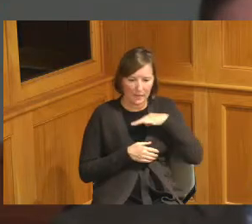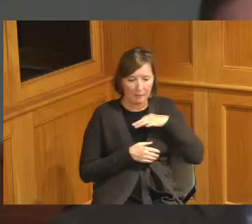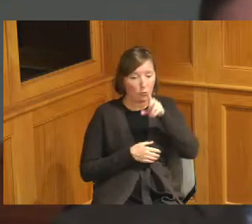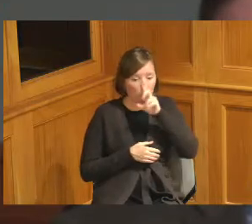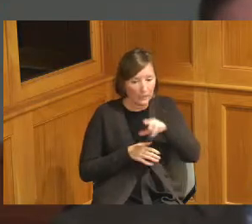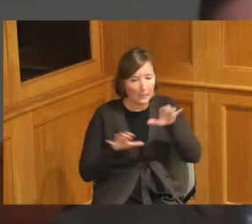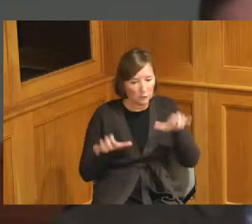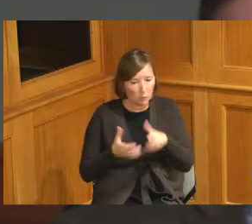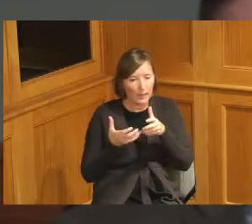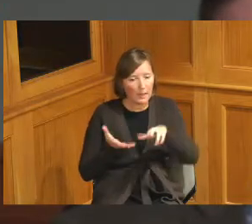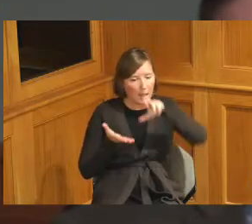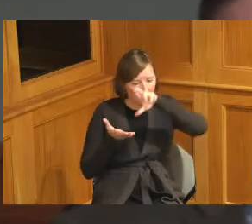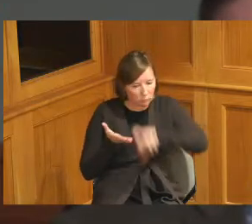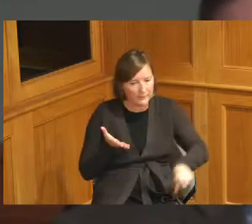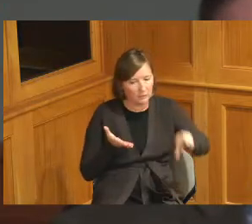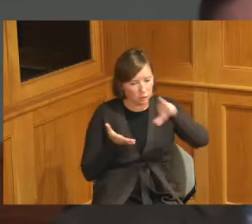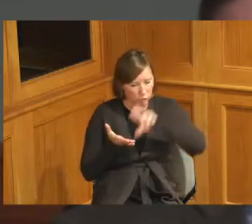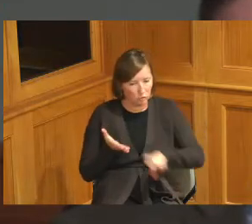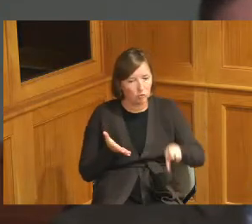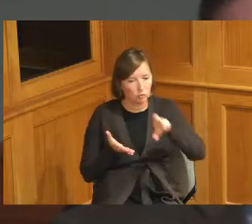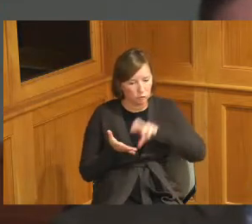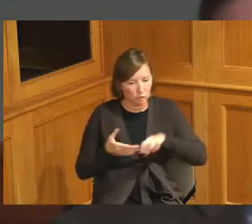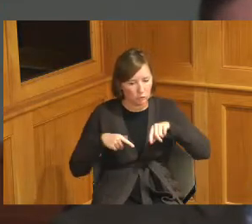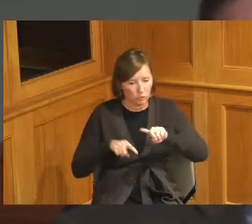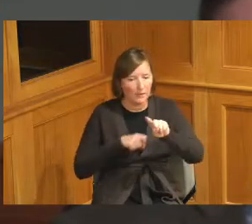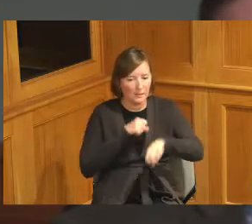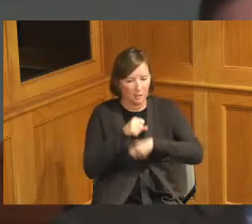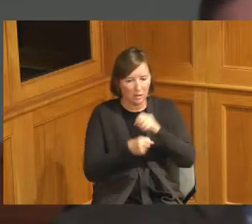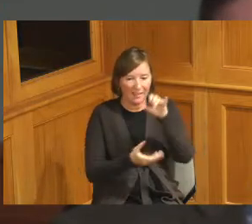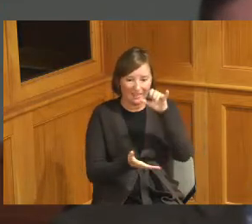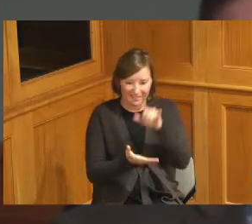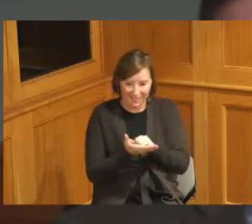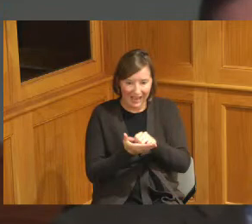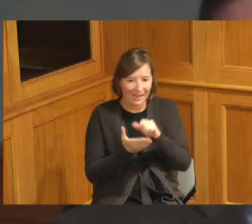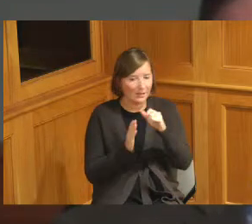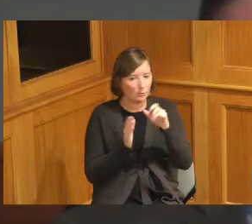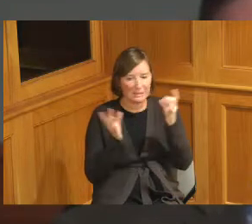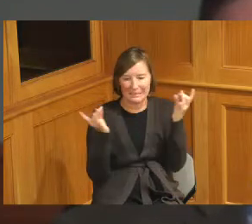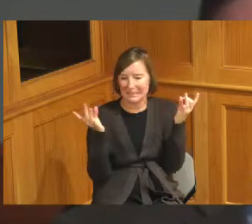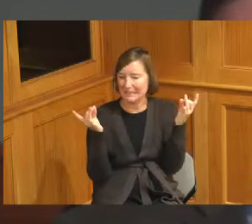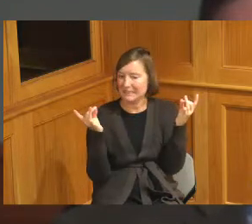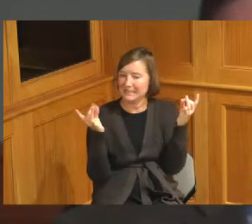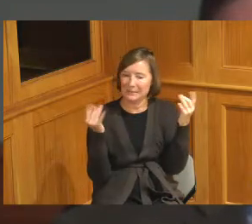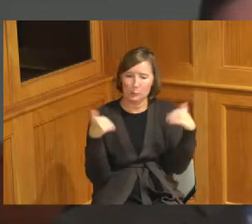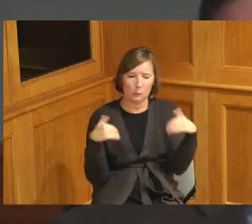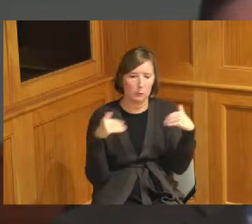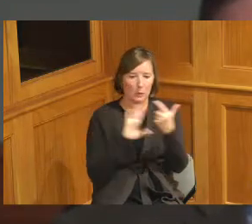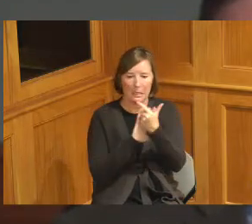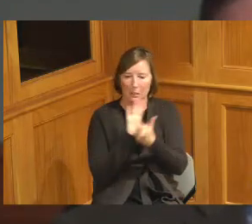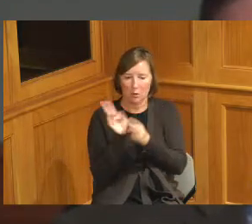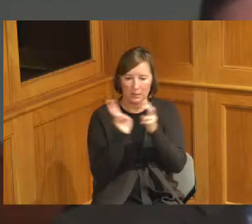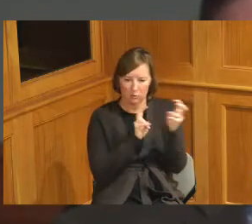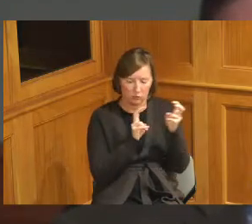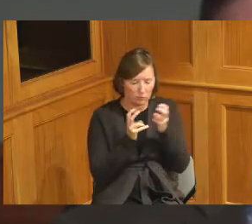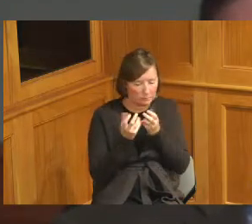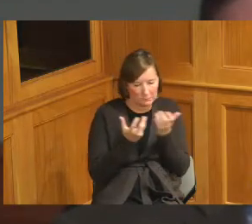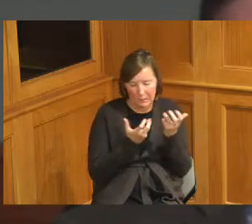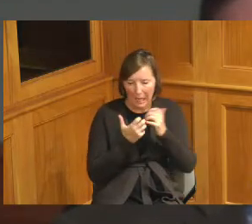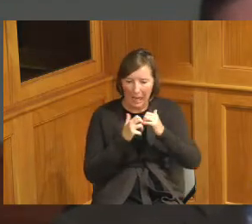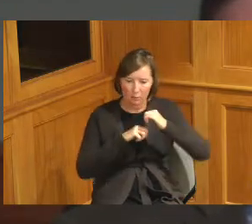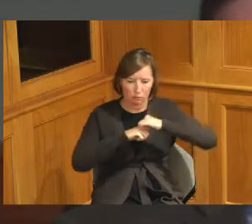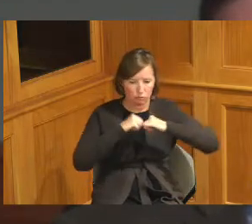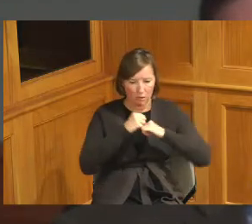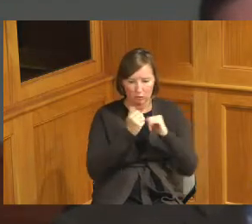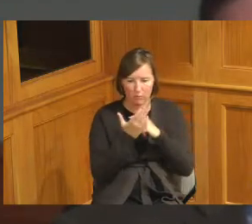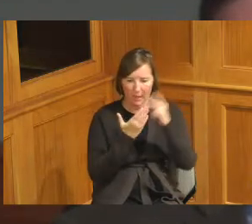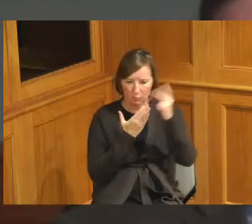of research work on that throughout the year, because it turned out to be a very difficult legal issue to get through and to figure out how to structure a program